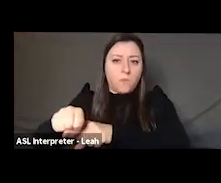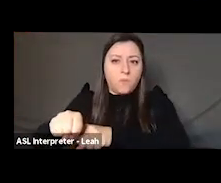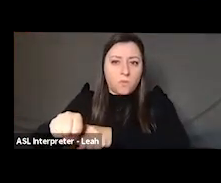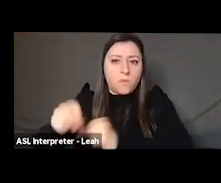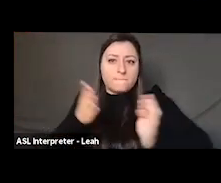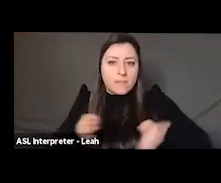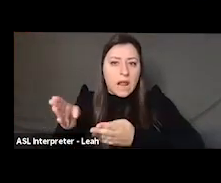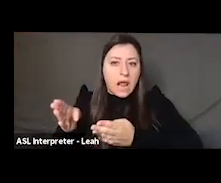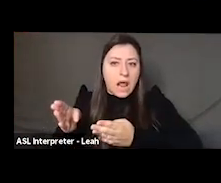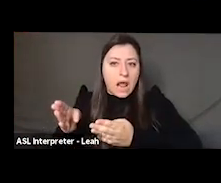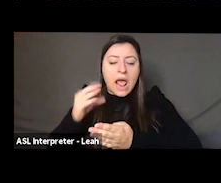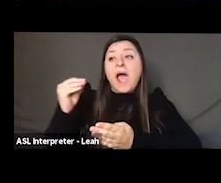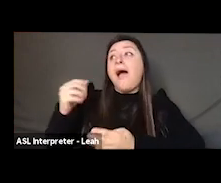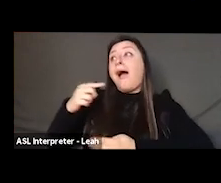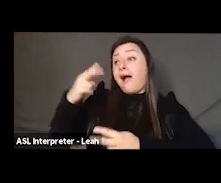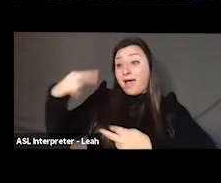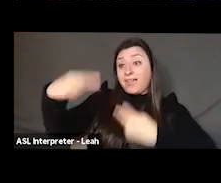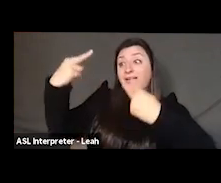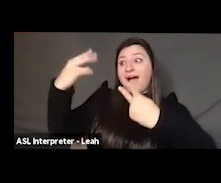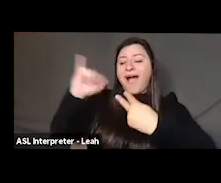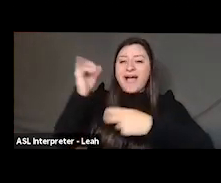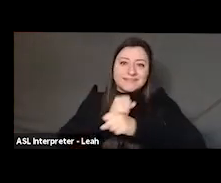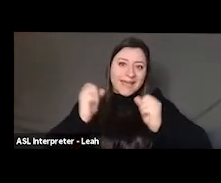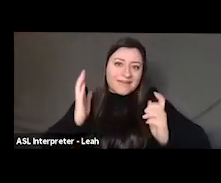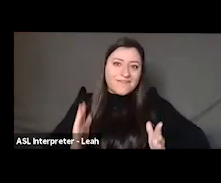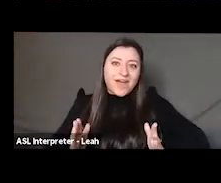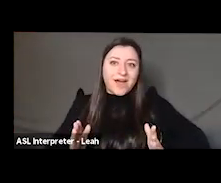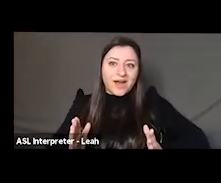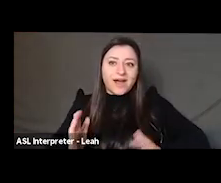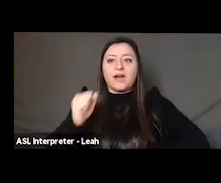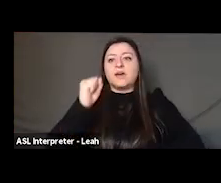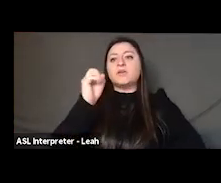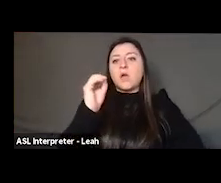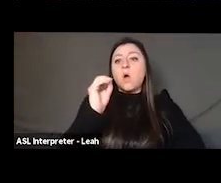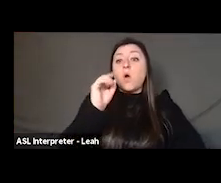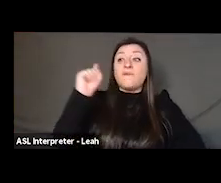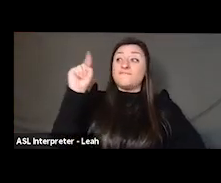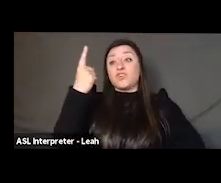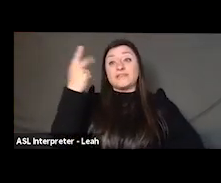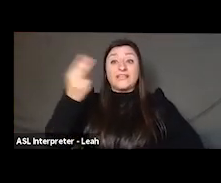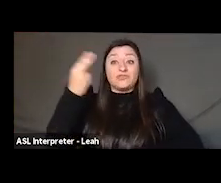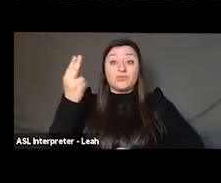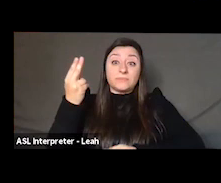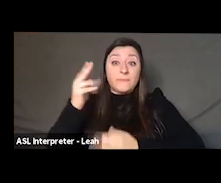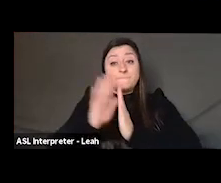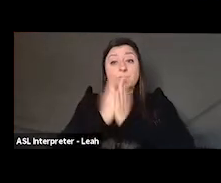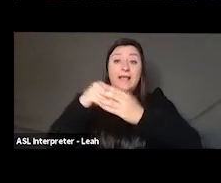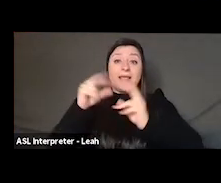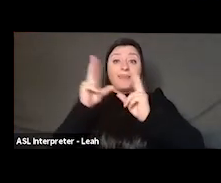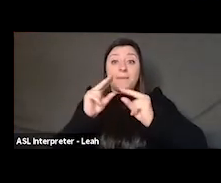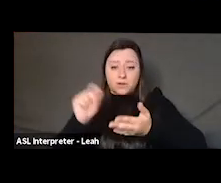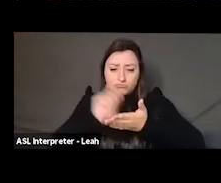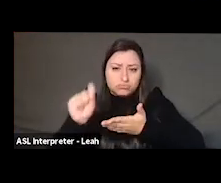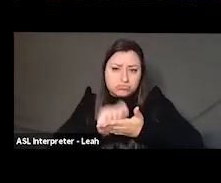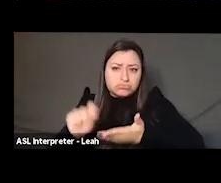plan and be perceived as saviors. So when the first history books in Lebanon were drafted in